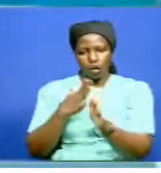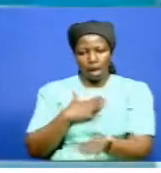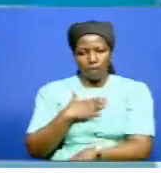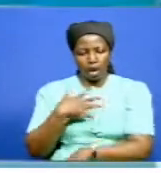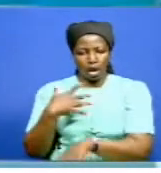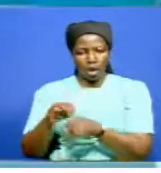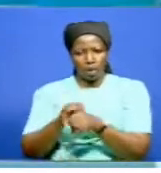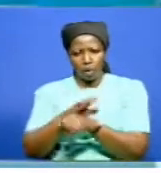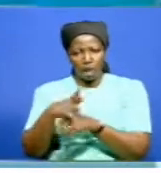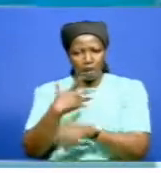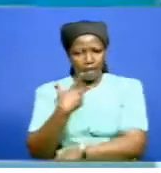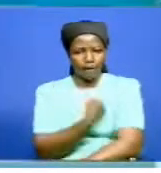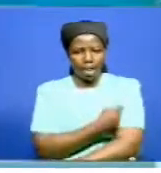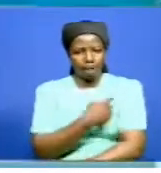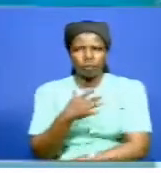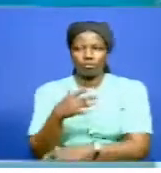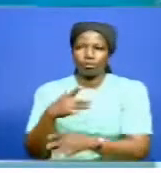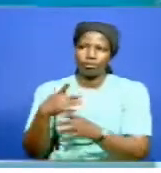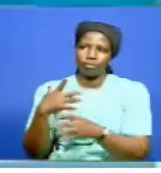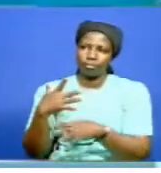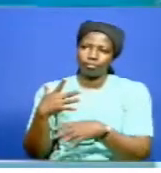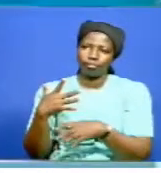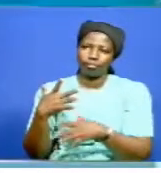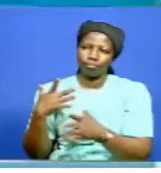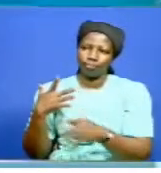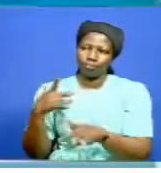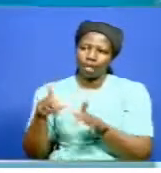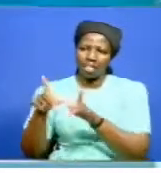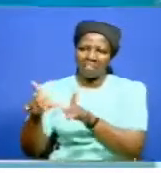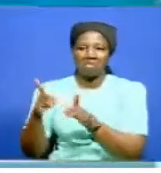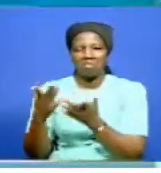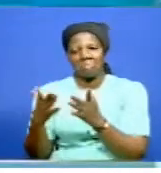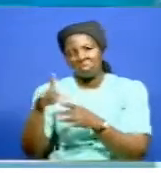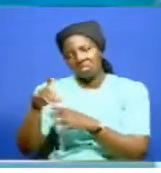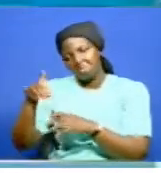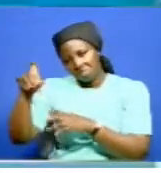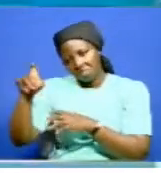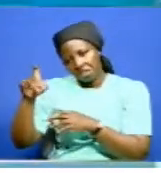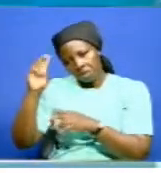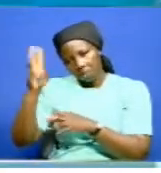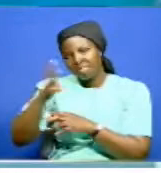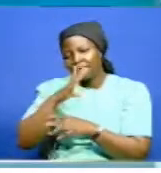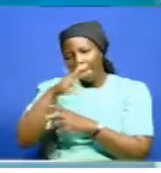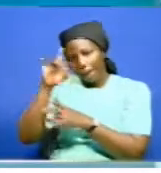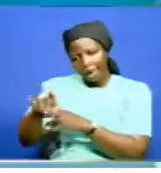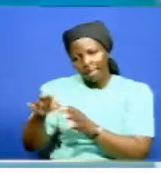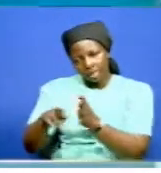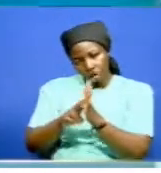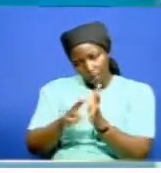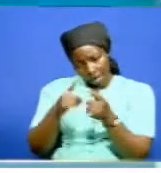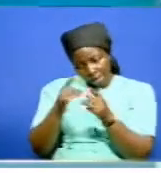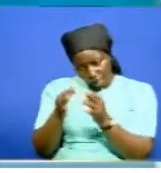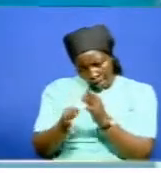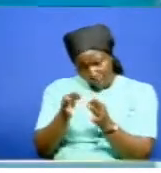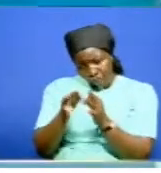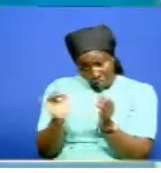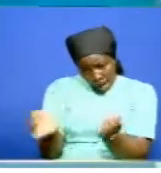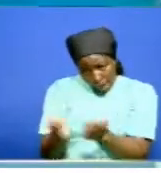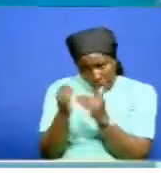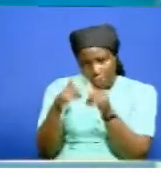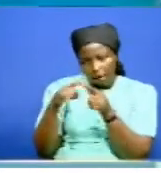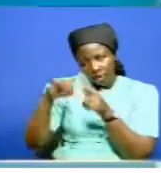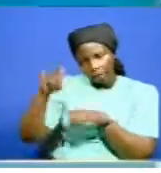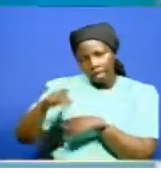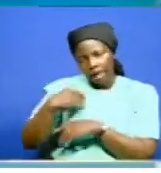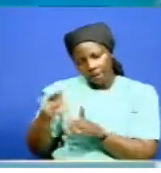might be a mandatory requirement. We don't know at the moment. But in the event that it is, then we have this certificate which you